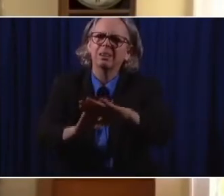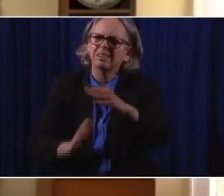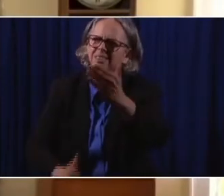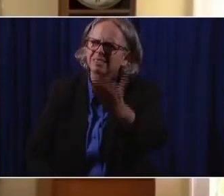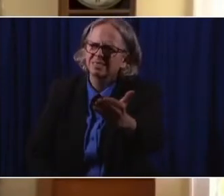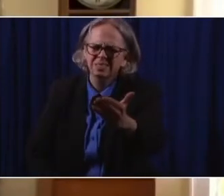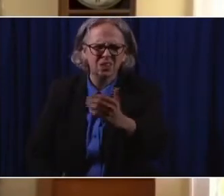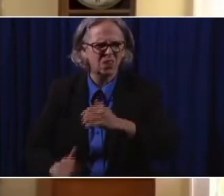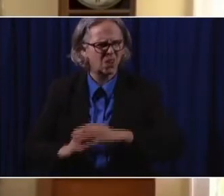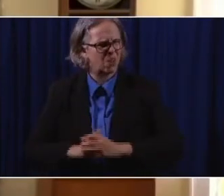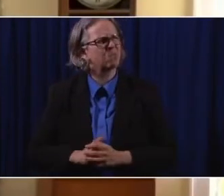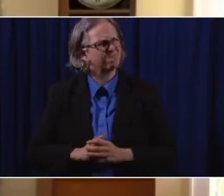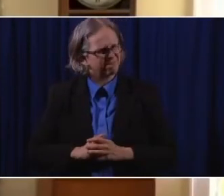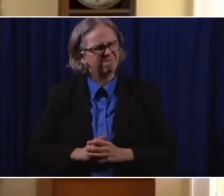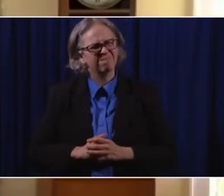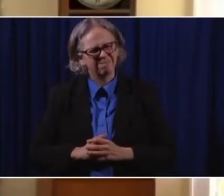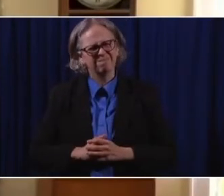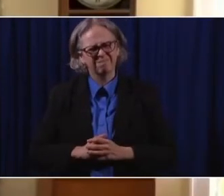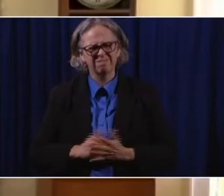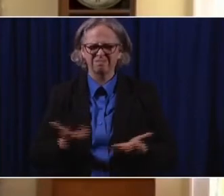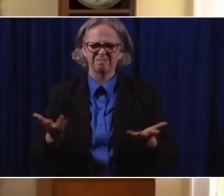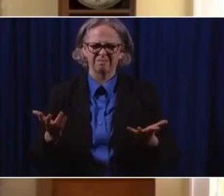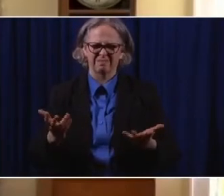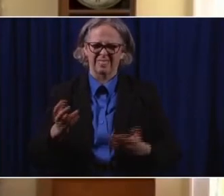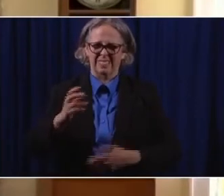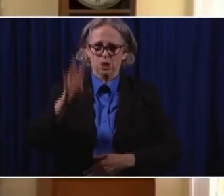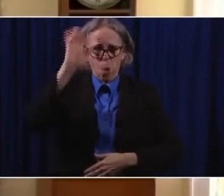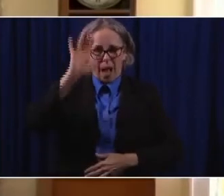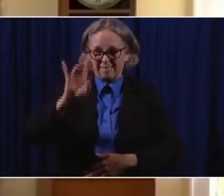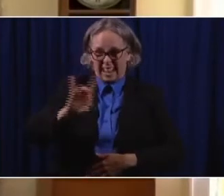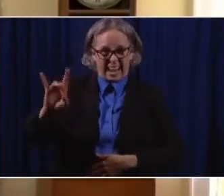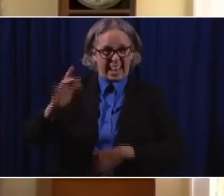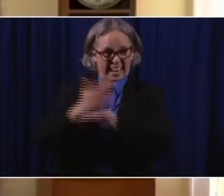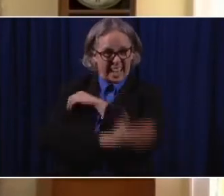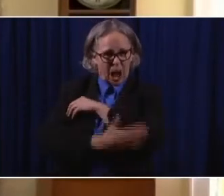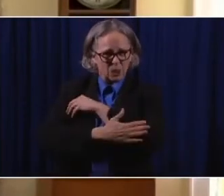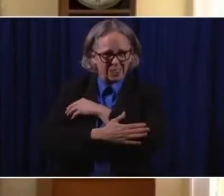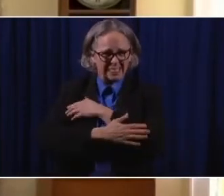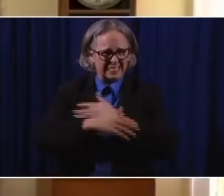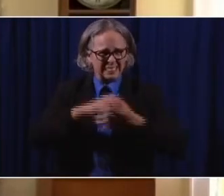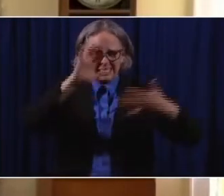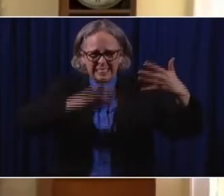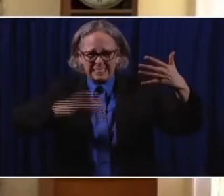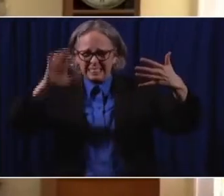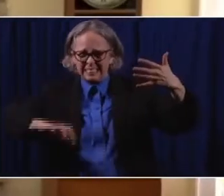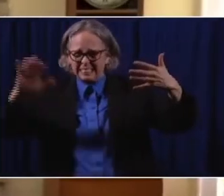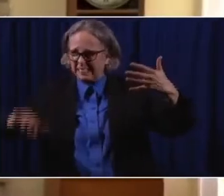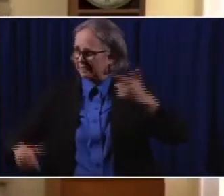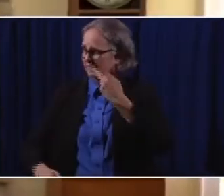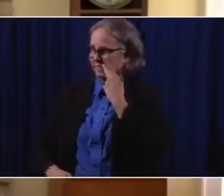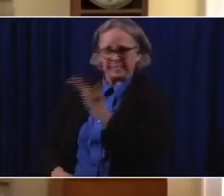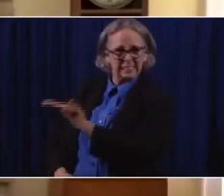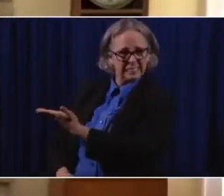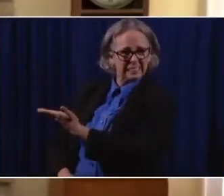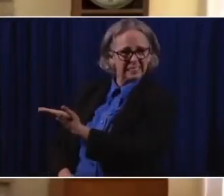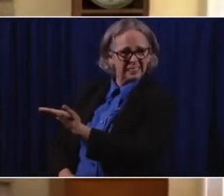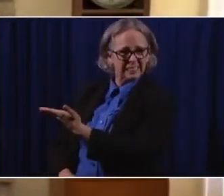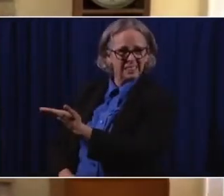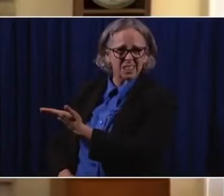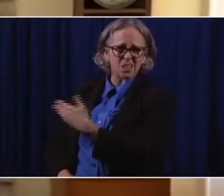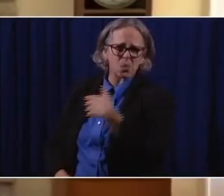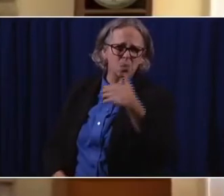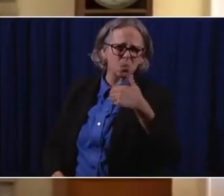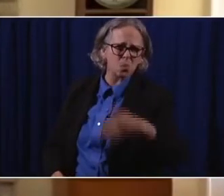top 88 counties. And what you will see here, again, these numbers just